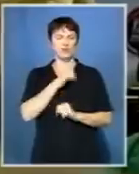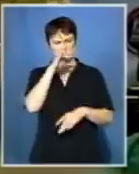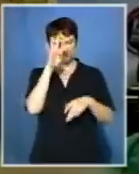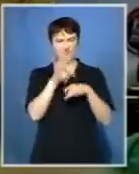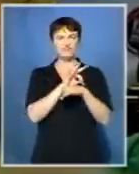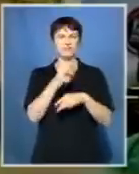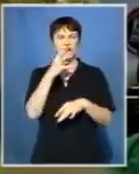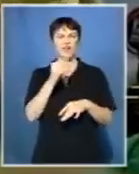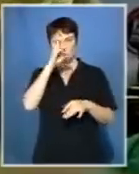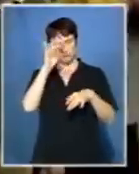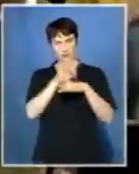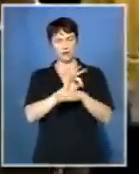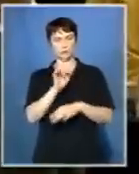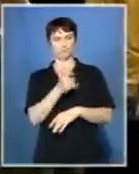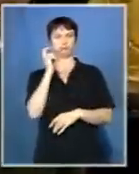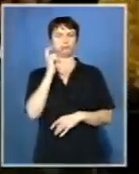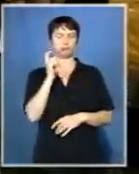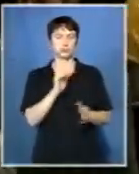the form of dolus eventualis.